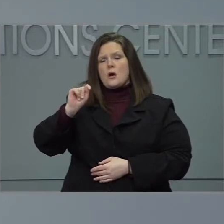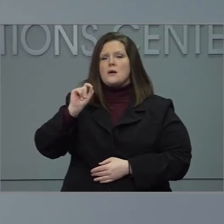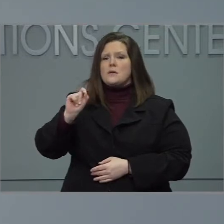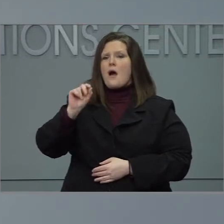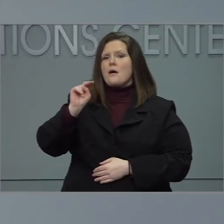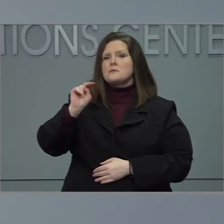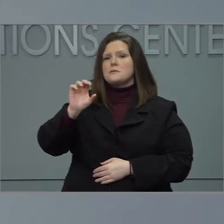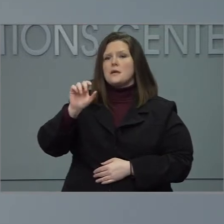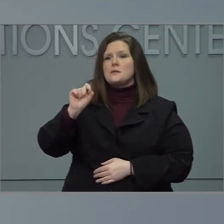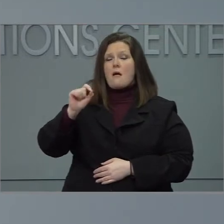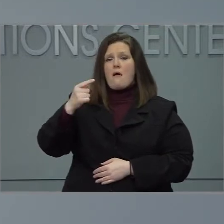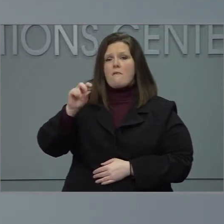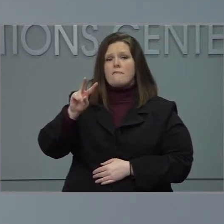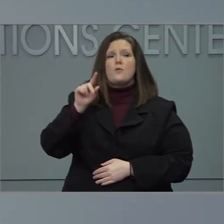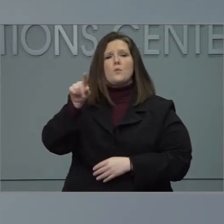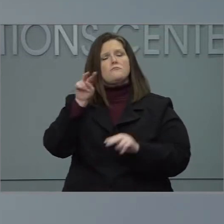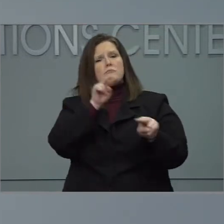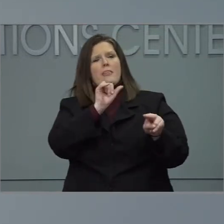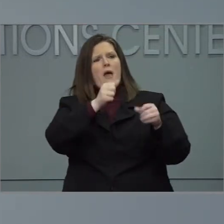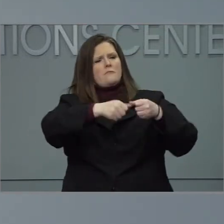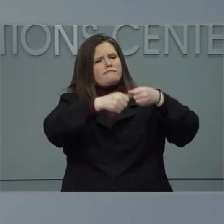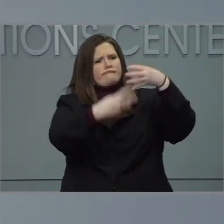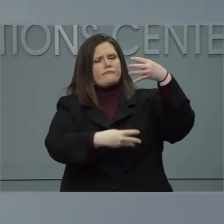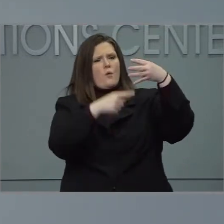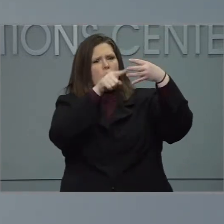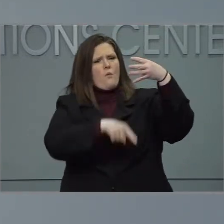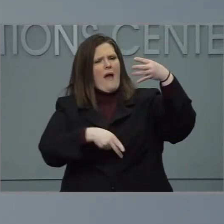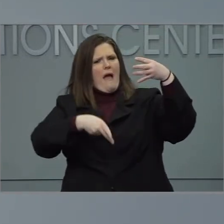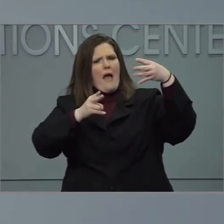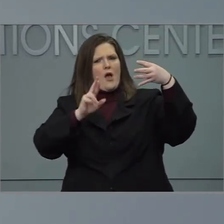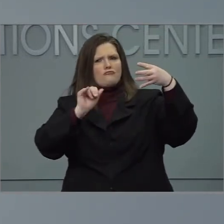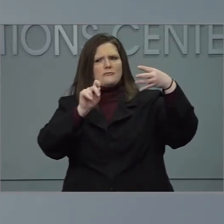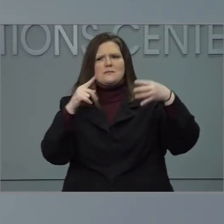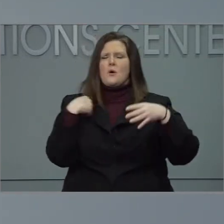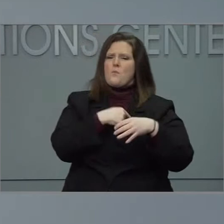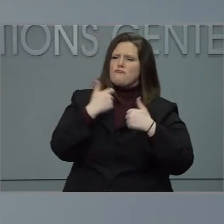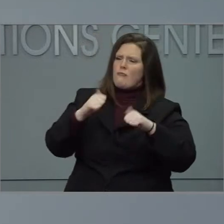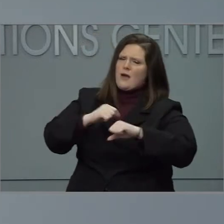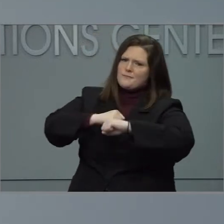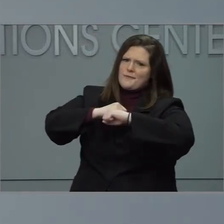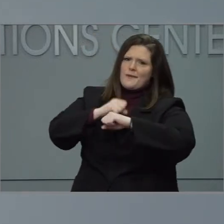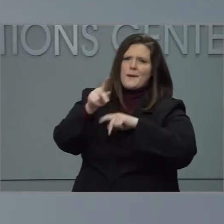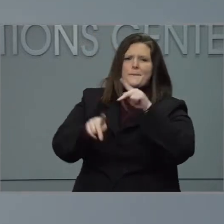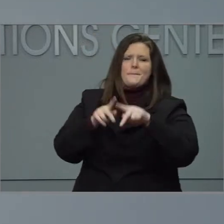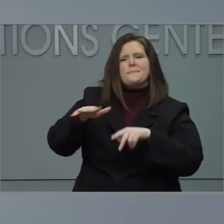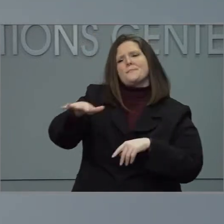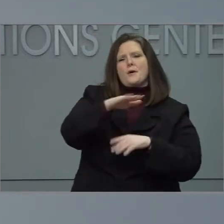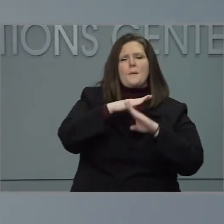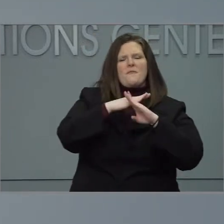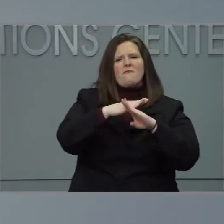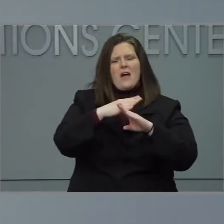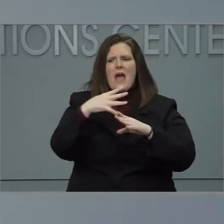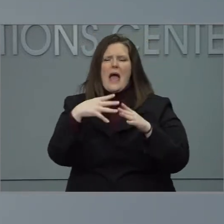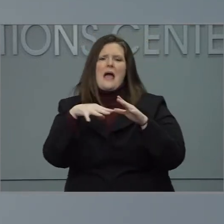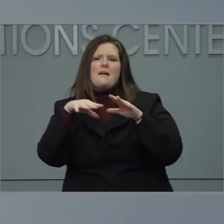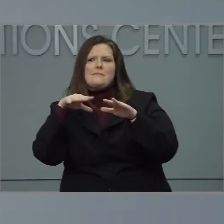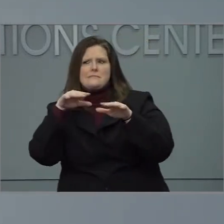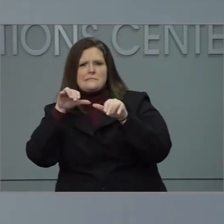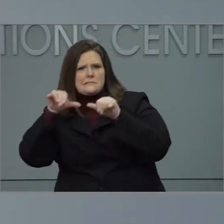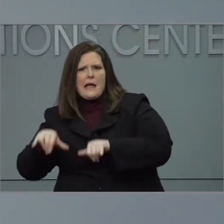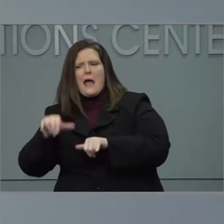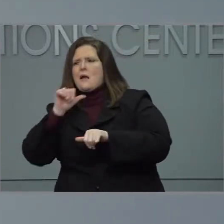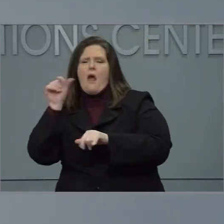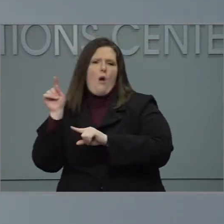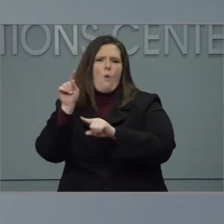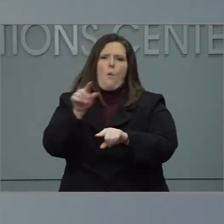of the hospital and prevent death from this virus. With improving supplies, North Carolina can get more people vaccinated sooner and meet